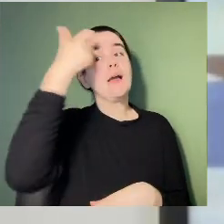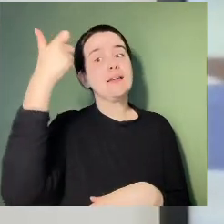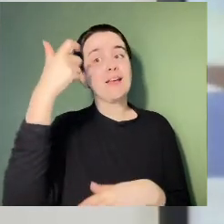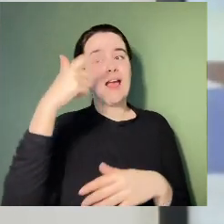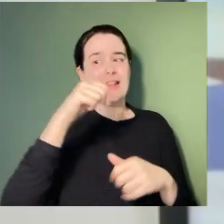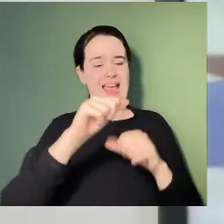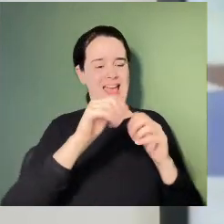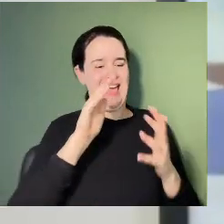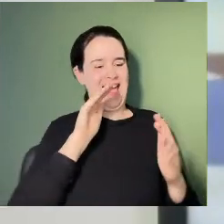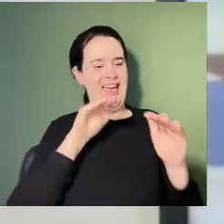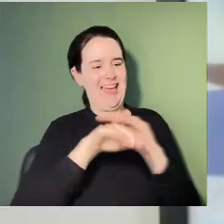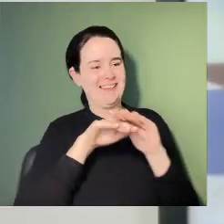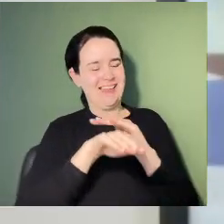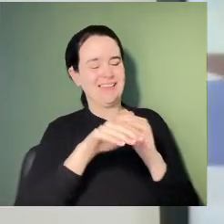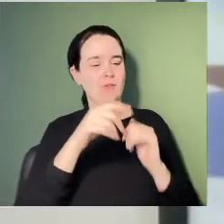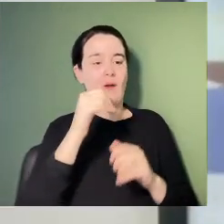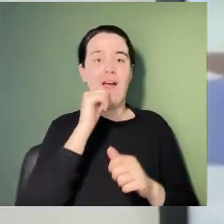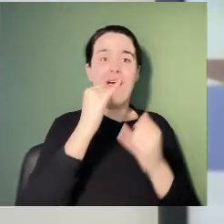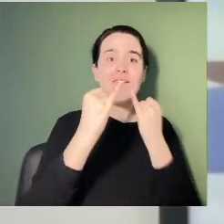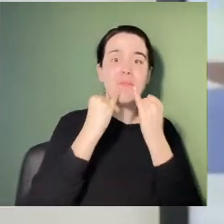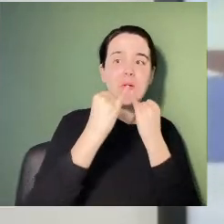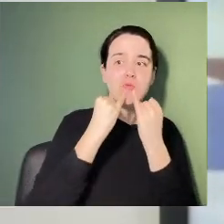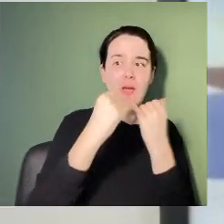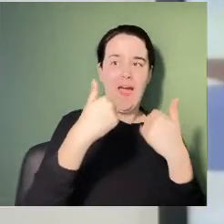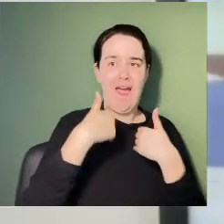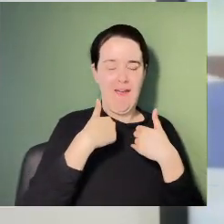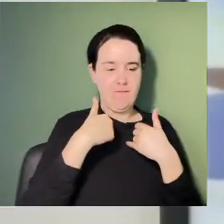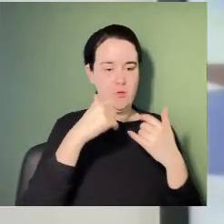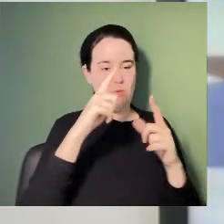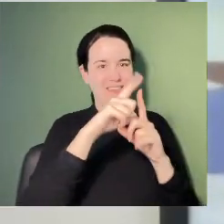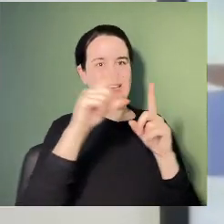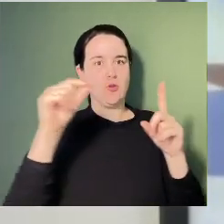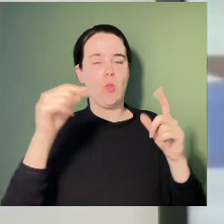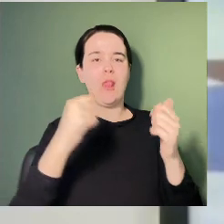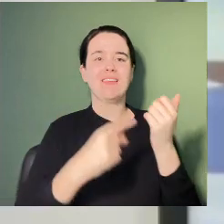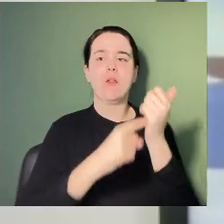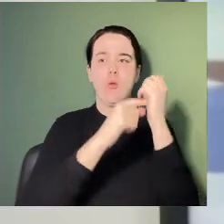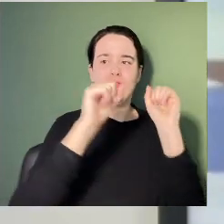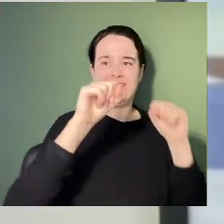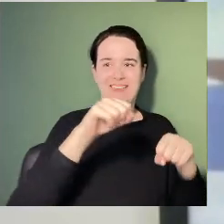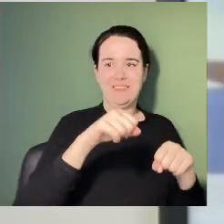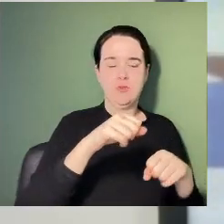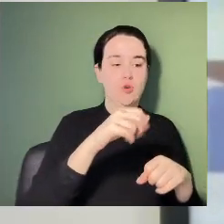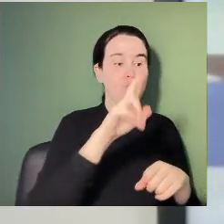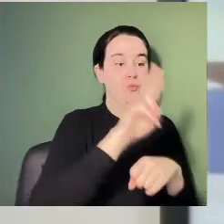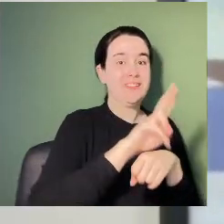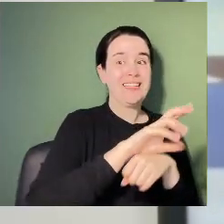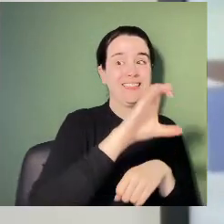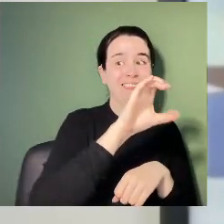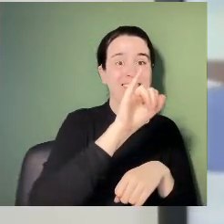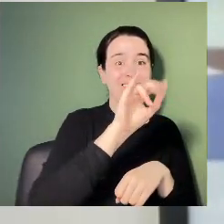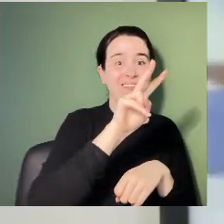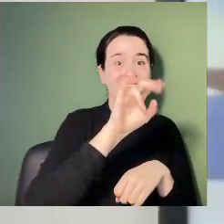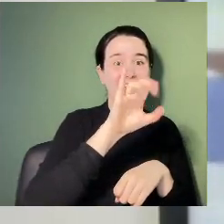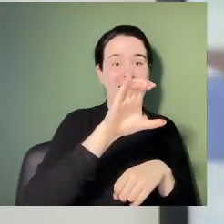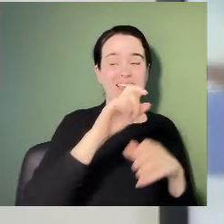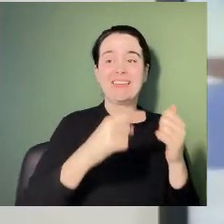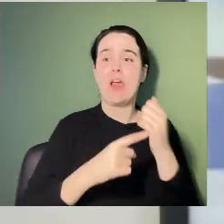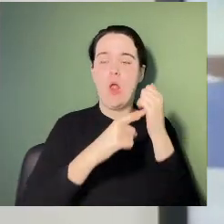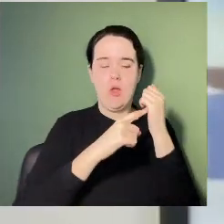of access to information and where we can have digital technology, particularly civic technology, helping